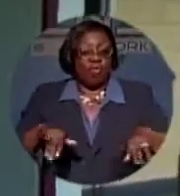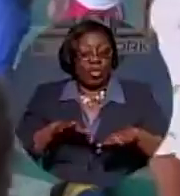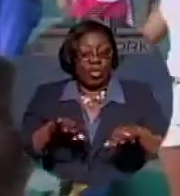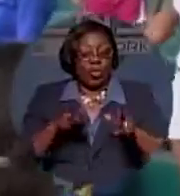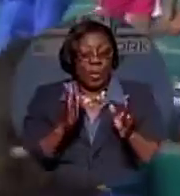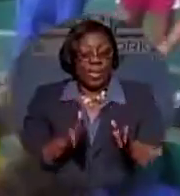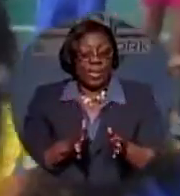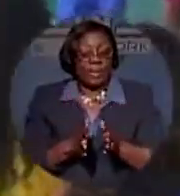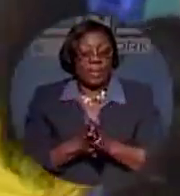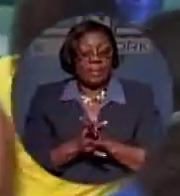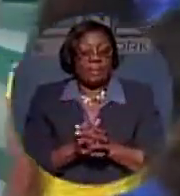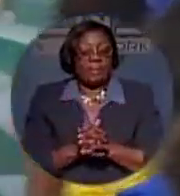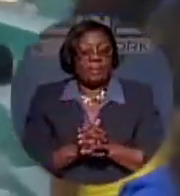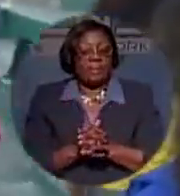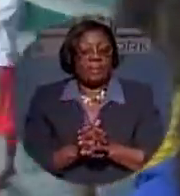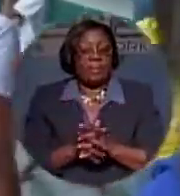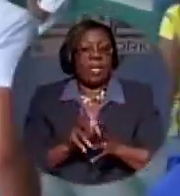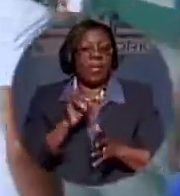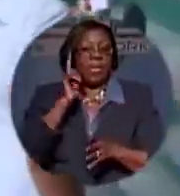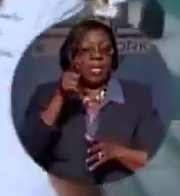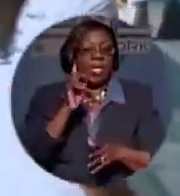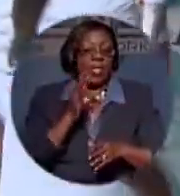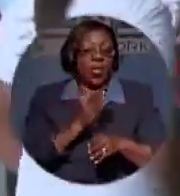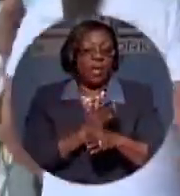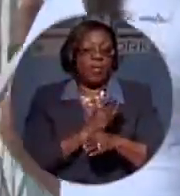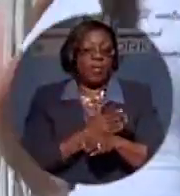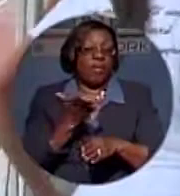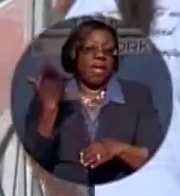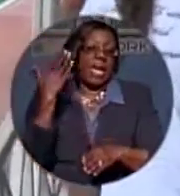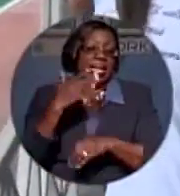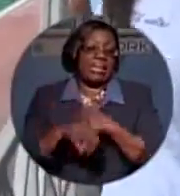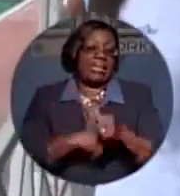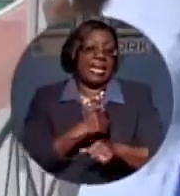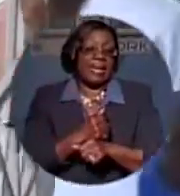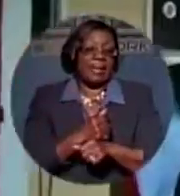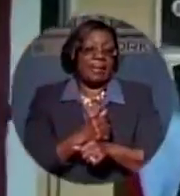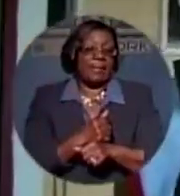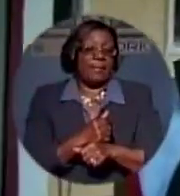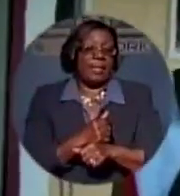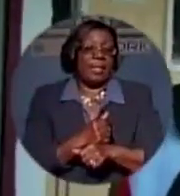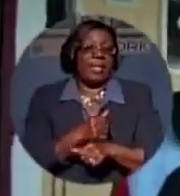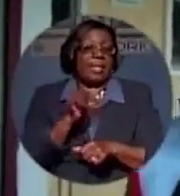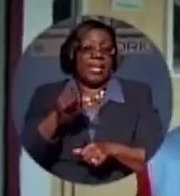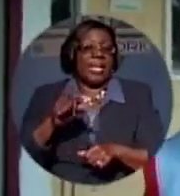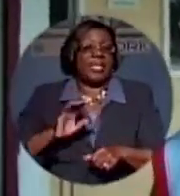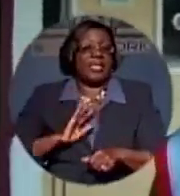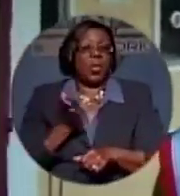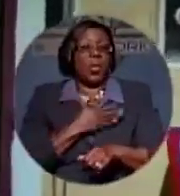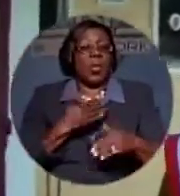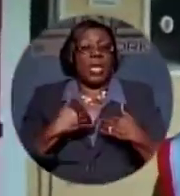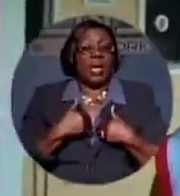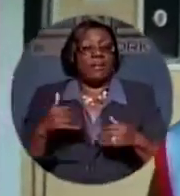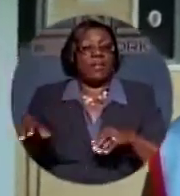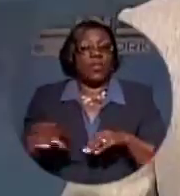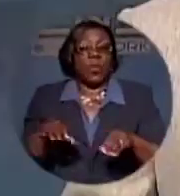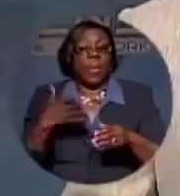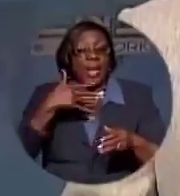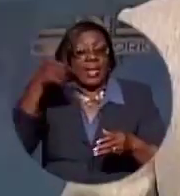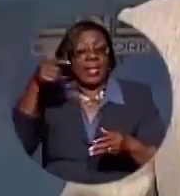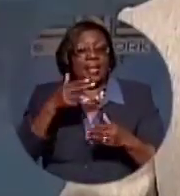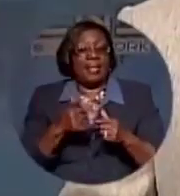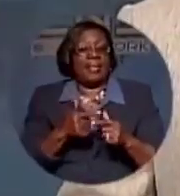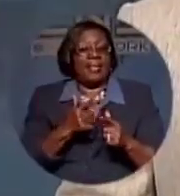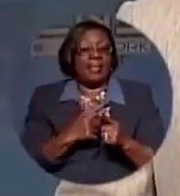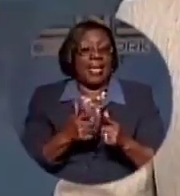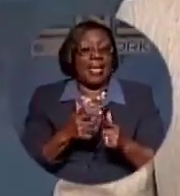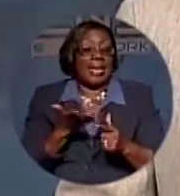good swimmers too. You're looking to improve on last year's performance. How do you hope to do that? Yes, we have to do. We expect to do better, very better.